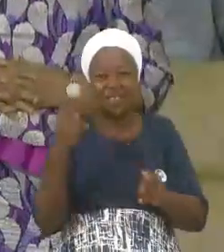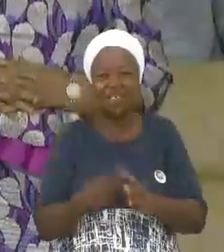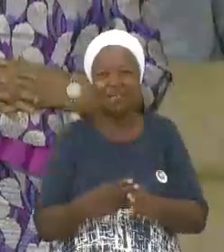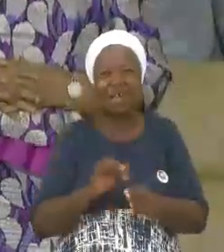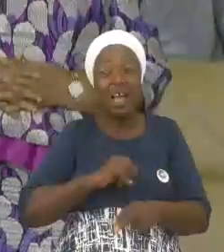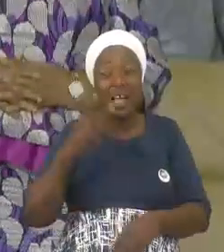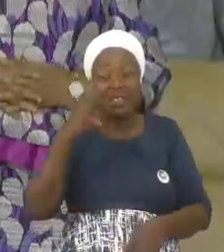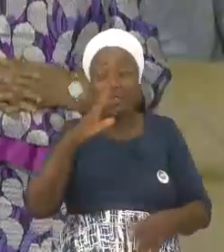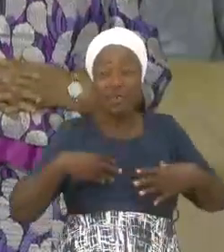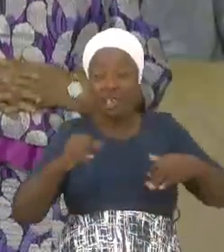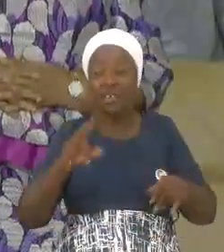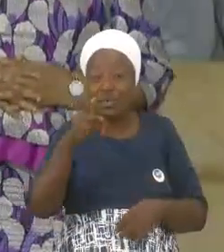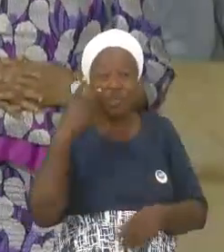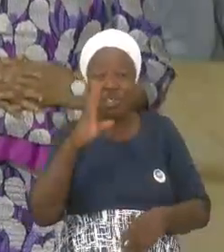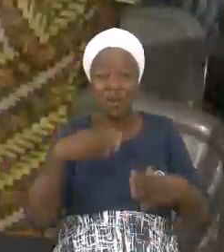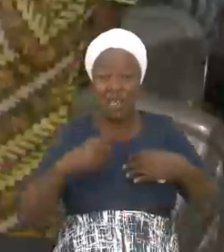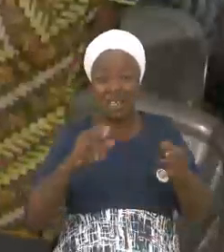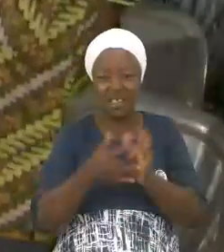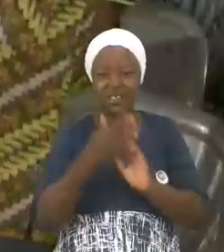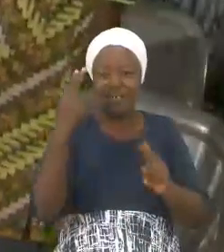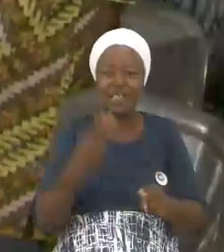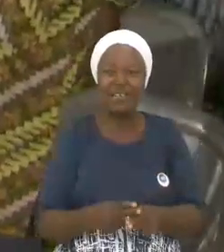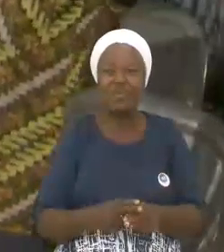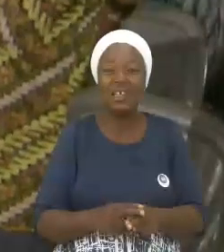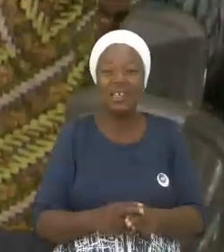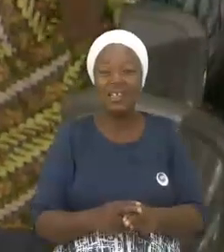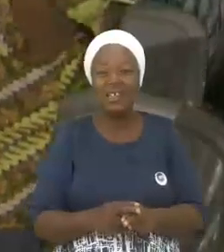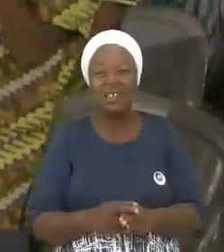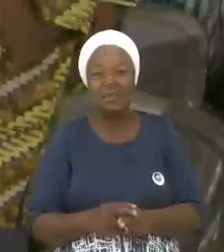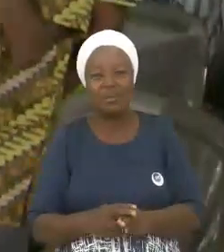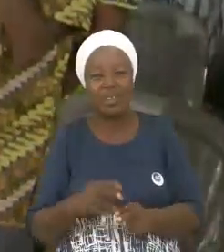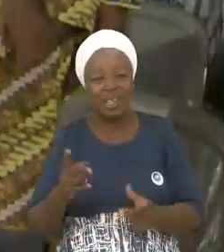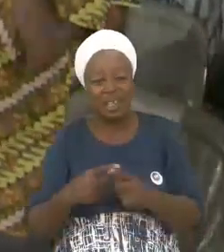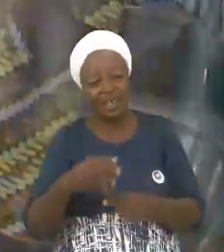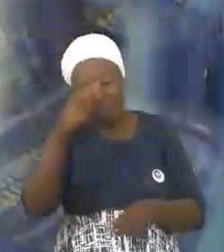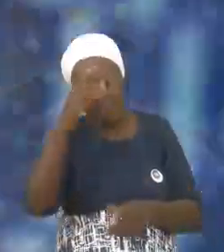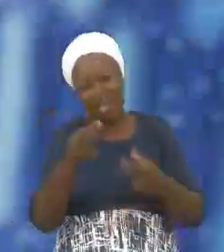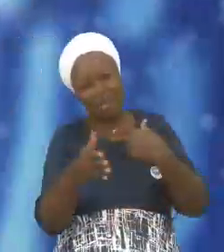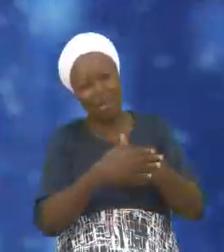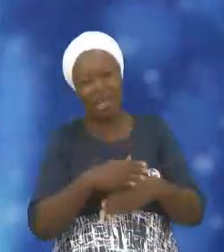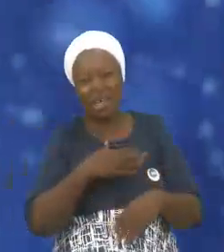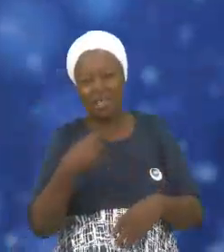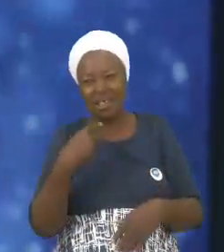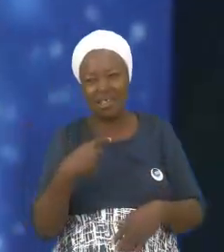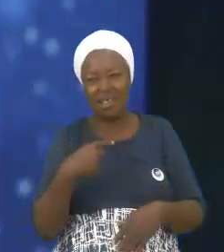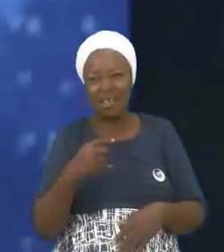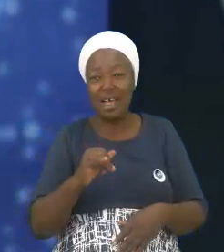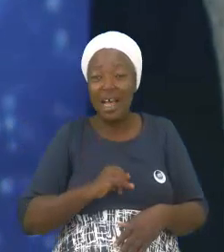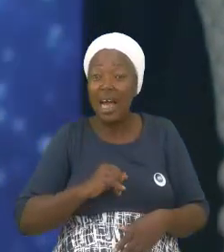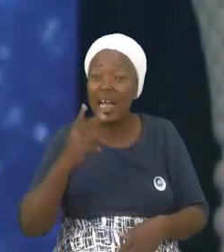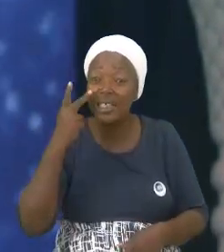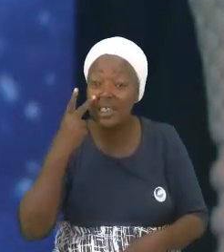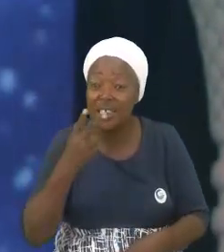see your healing, you see your healing. And a man came back and said, I see